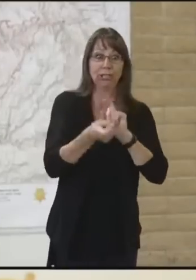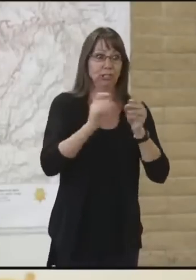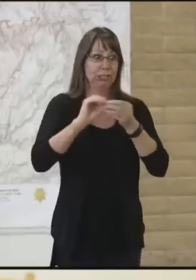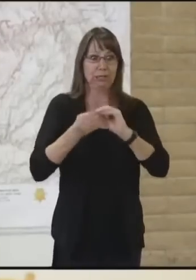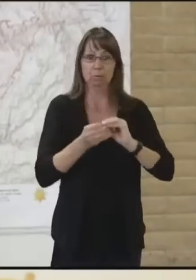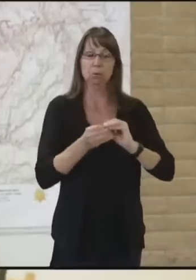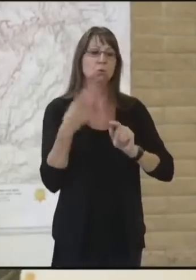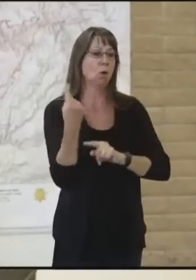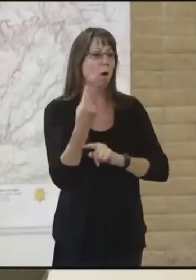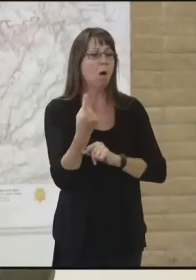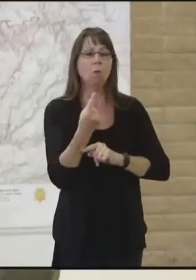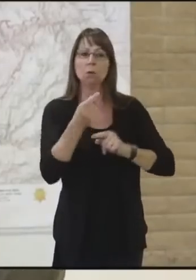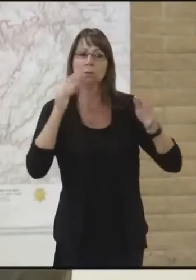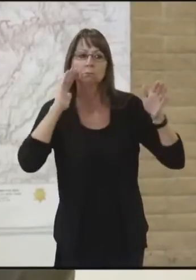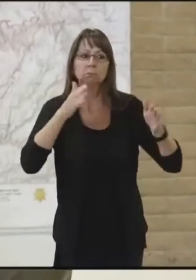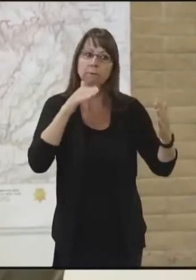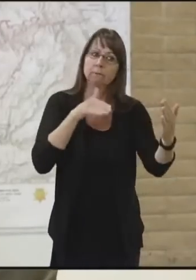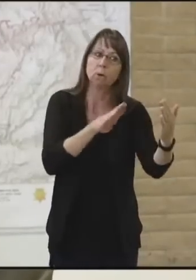ones.